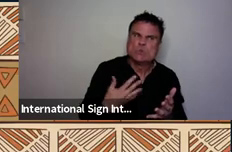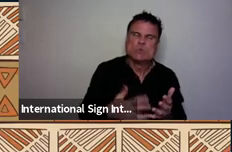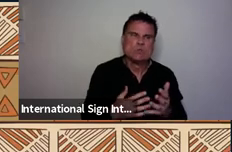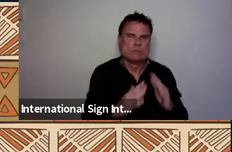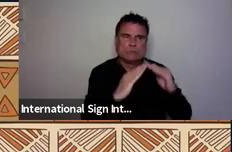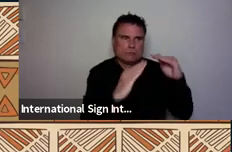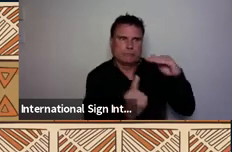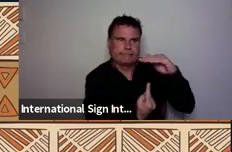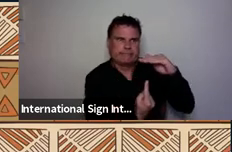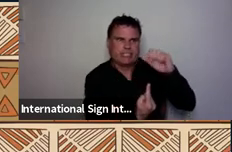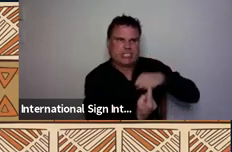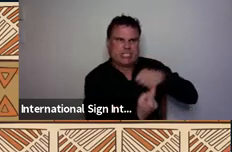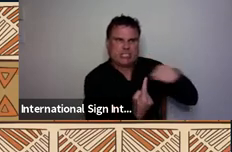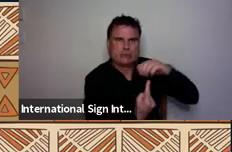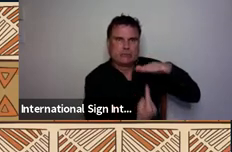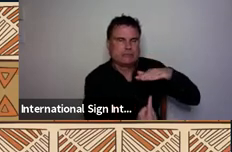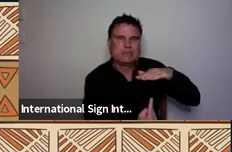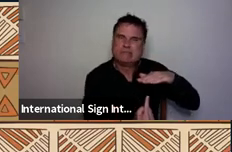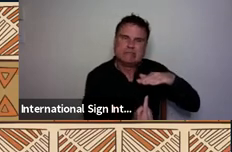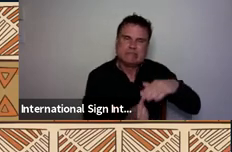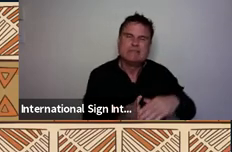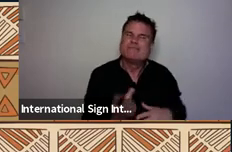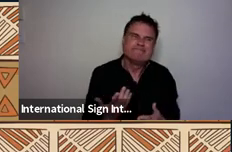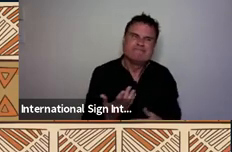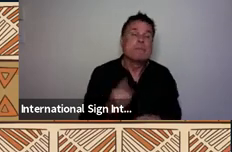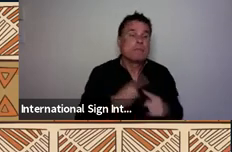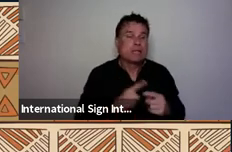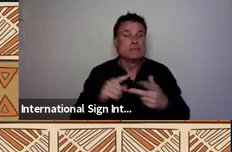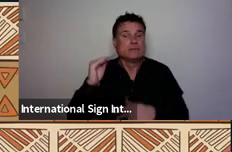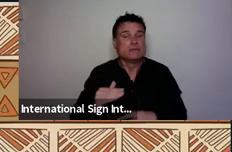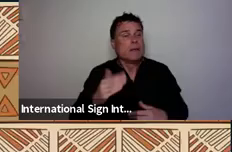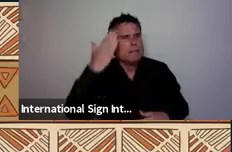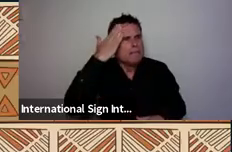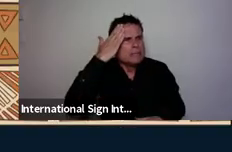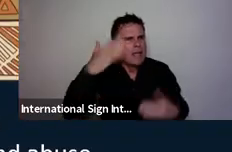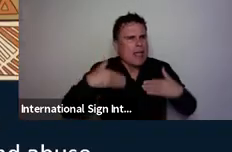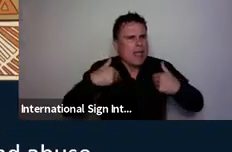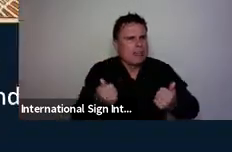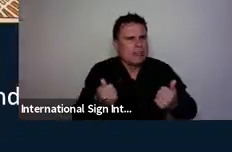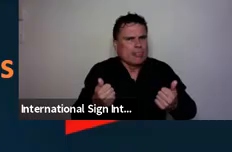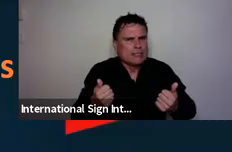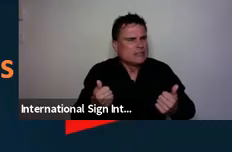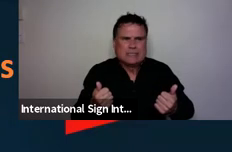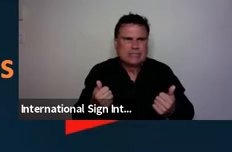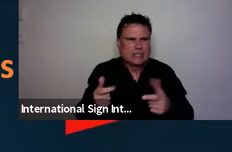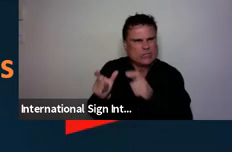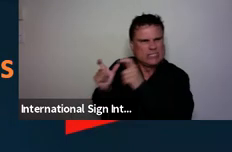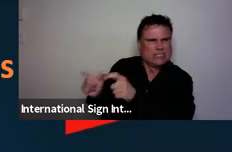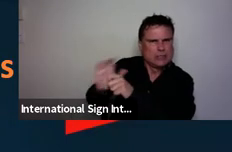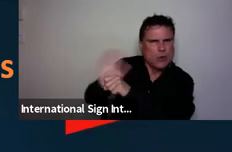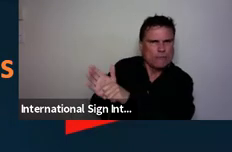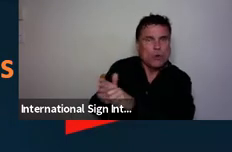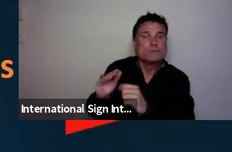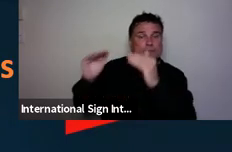need mental health and psychosocial support during this time. Next slide, please. So what are some lessons for building